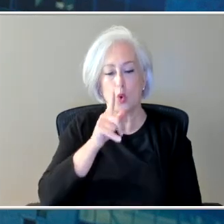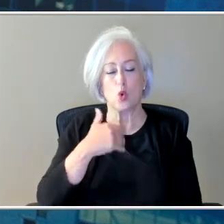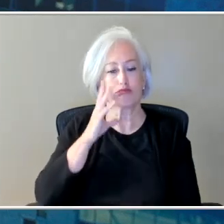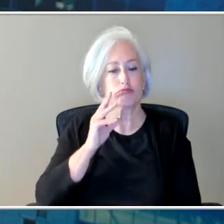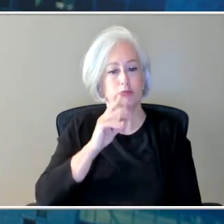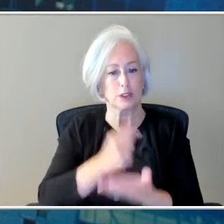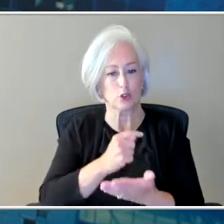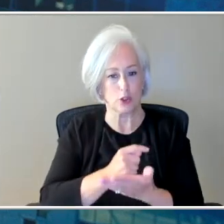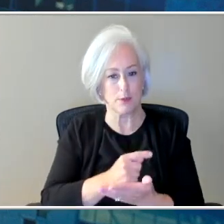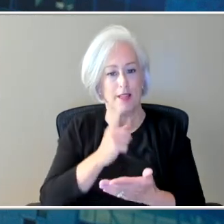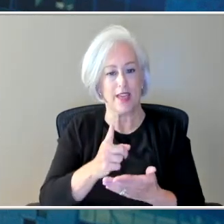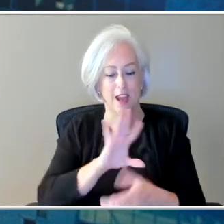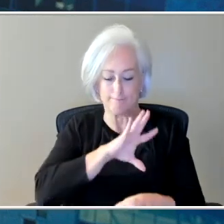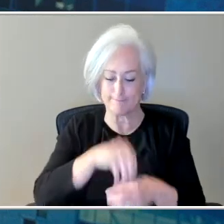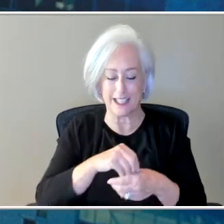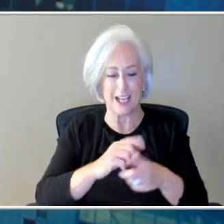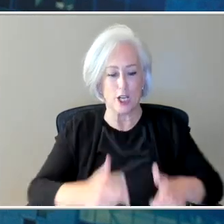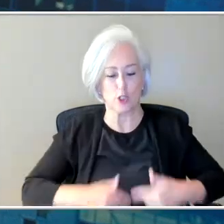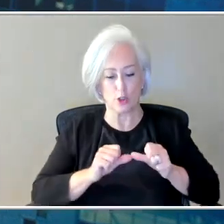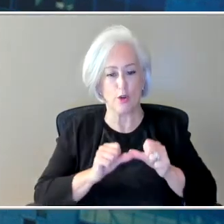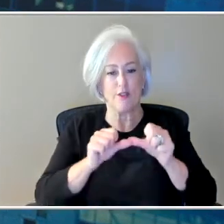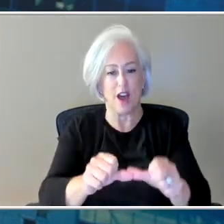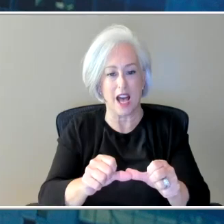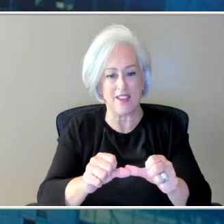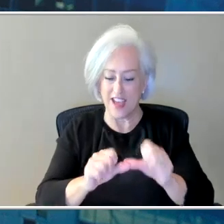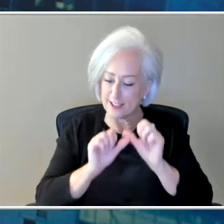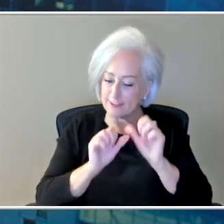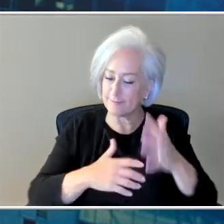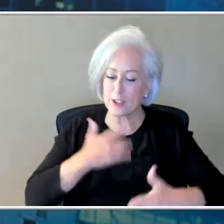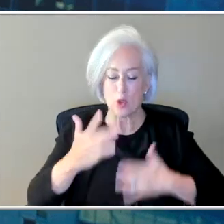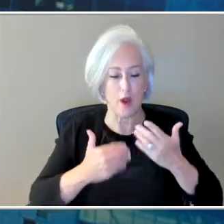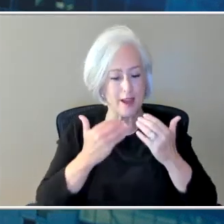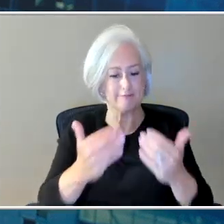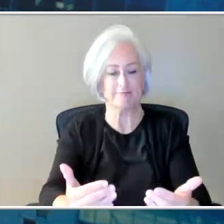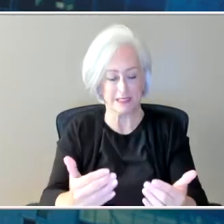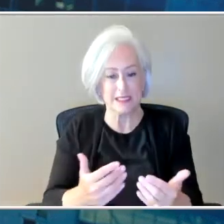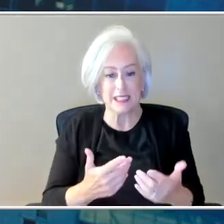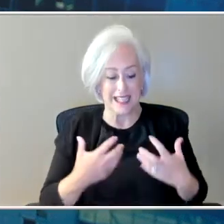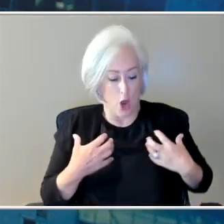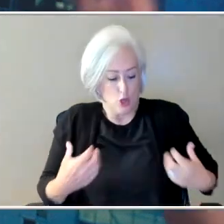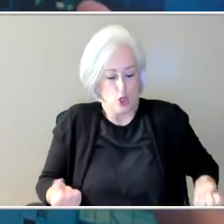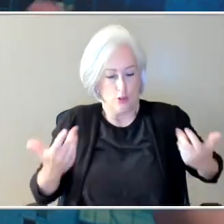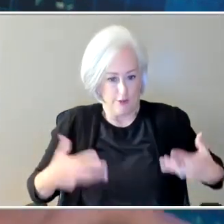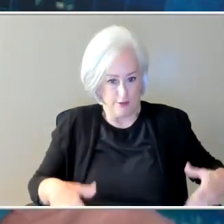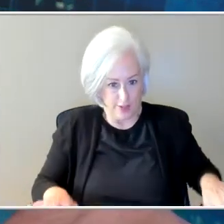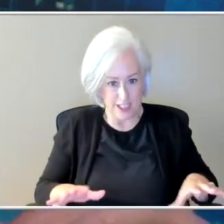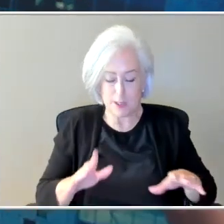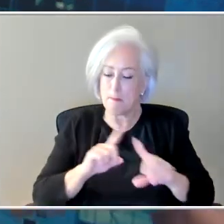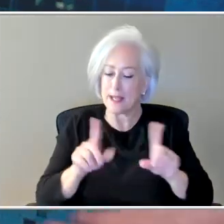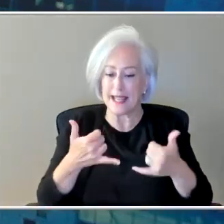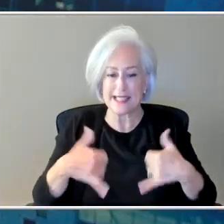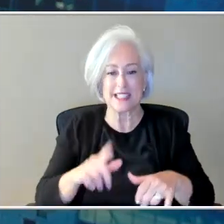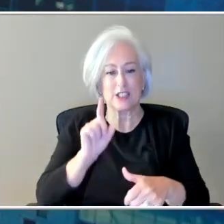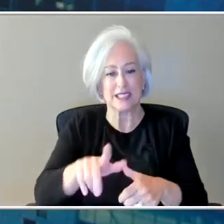thrive clinic now that they've been cured from this cancer, but they still need lots of follow-up. And then she's literally the bridge from children's to our